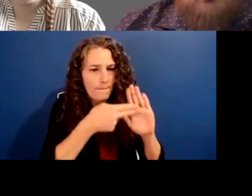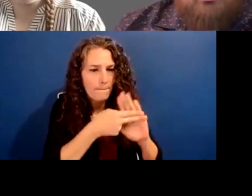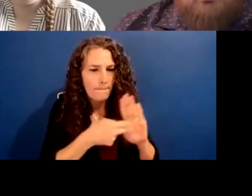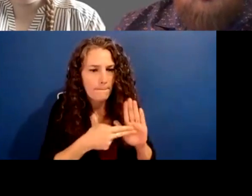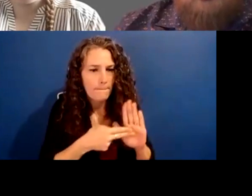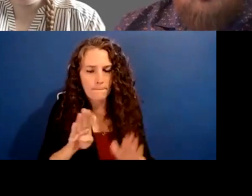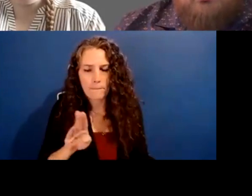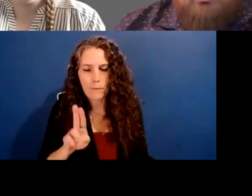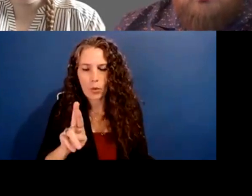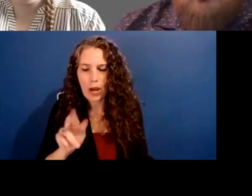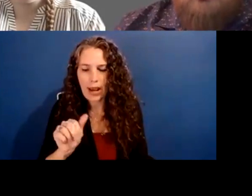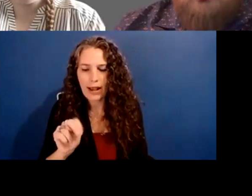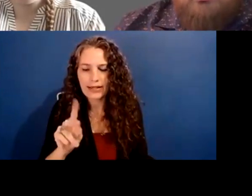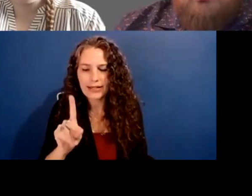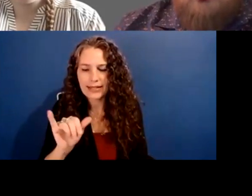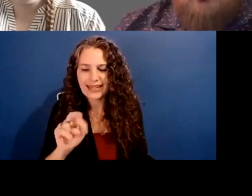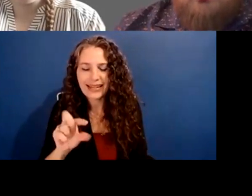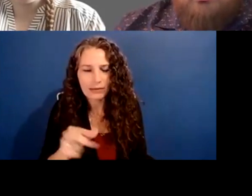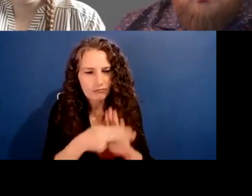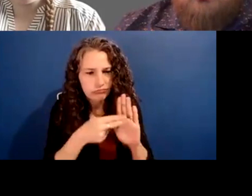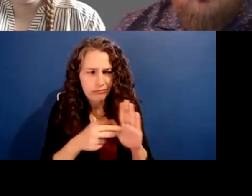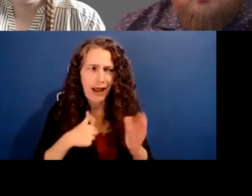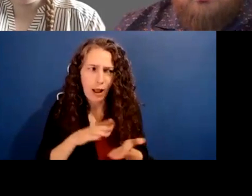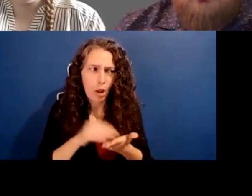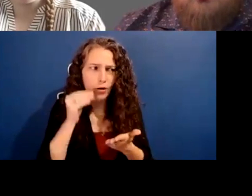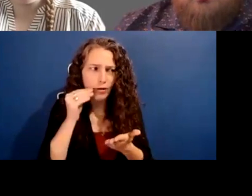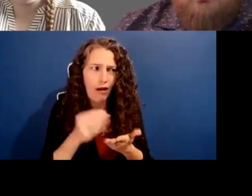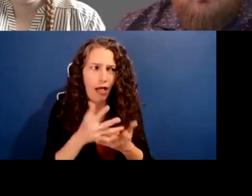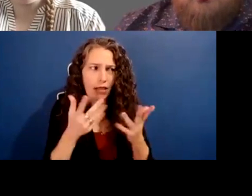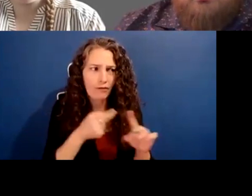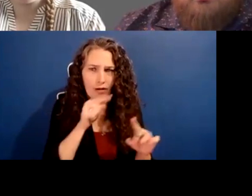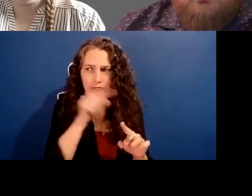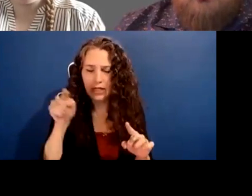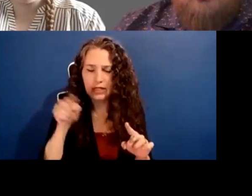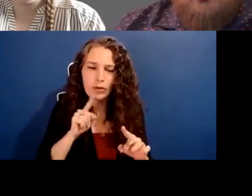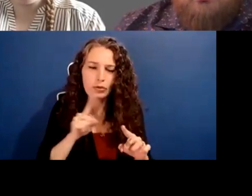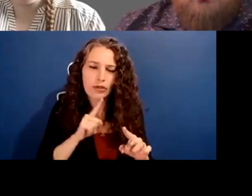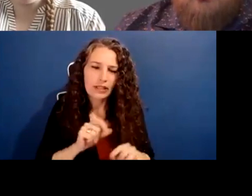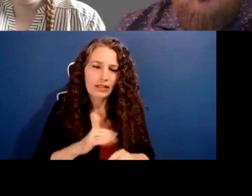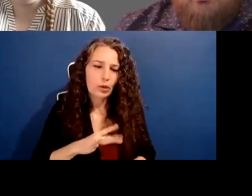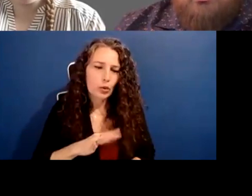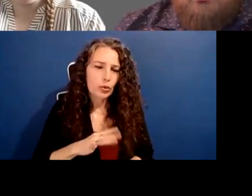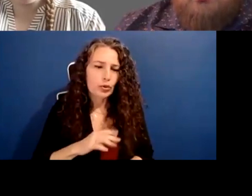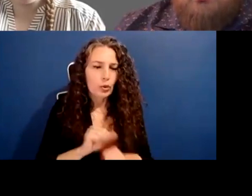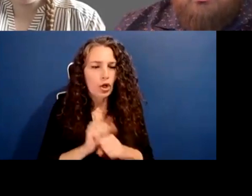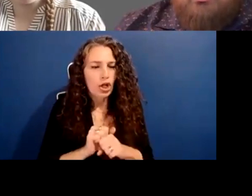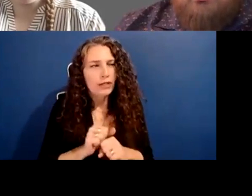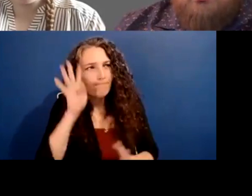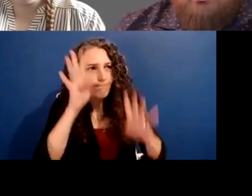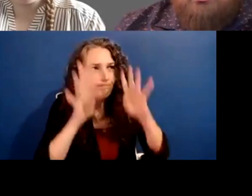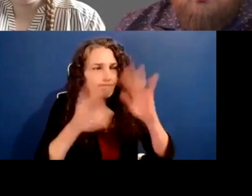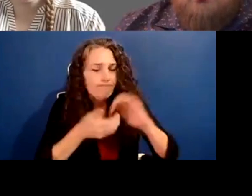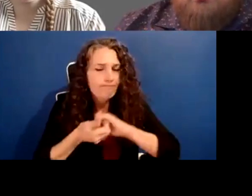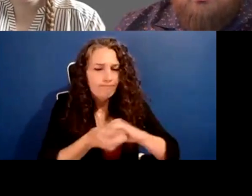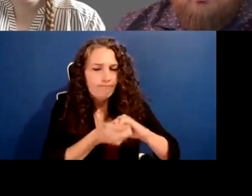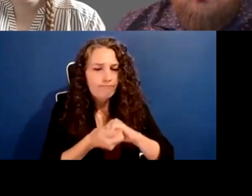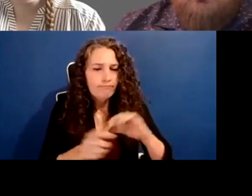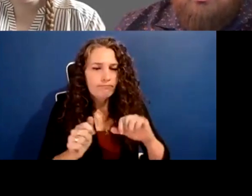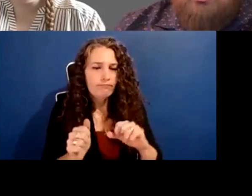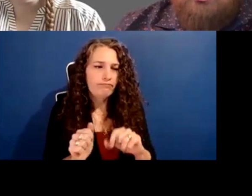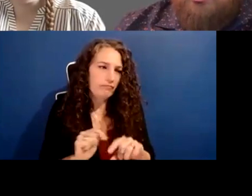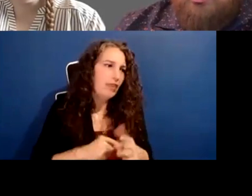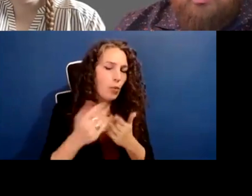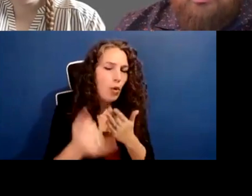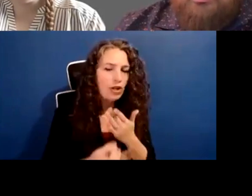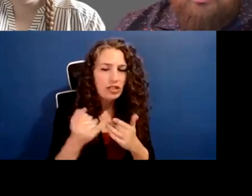them. And it was really cool to get to like work creatively on a project. Also like a lot of marketing, because I did